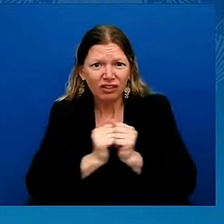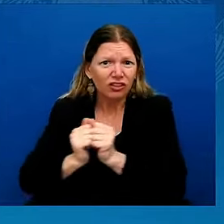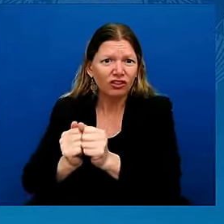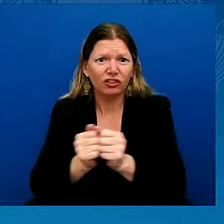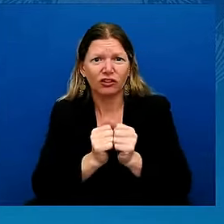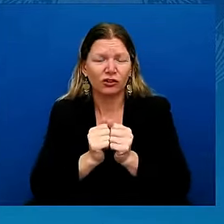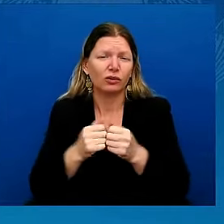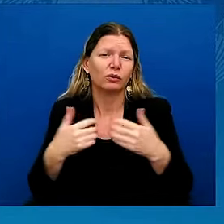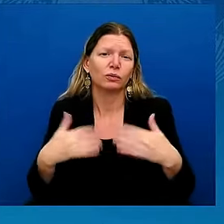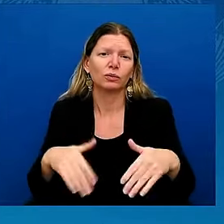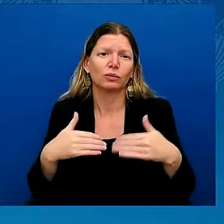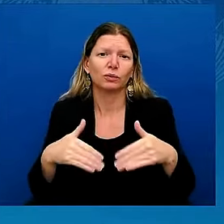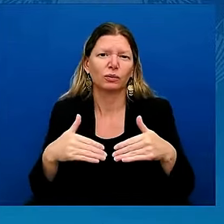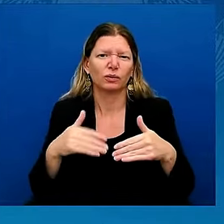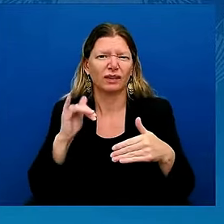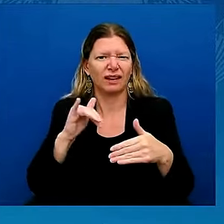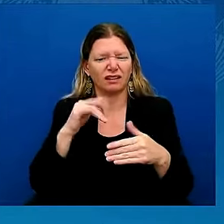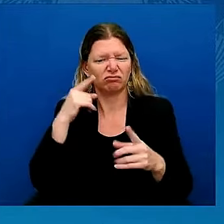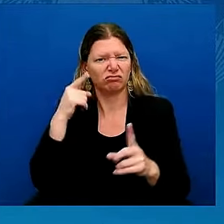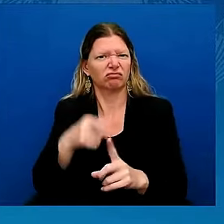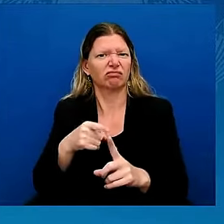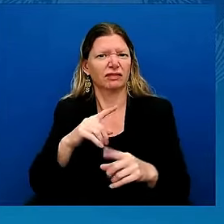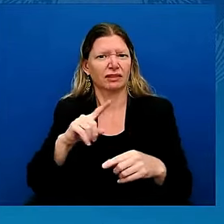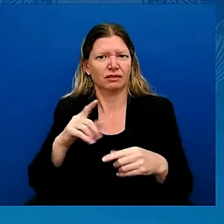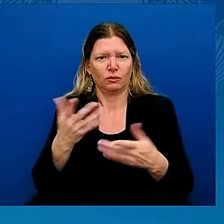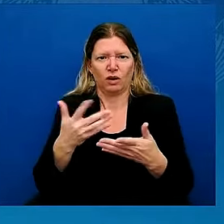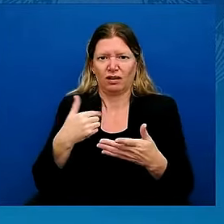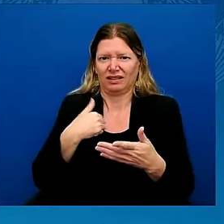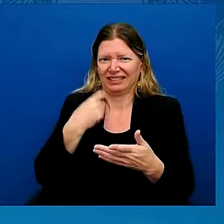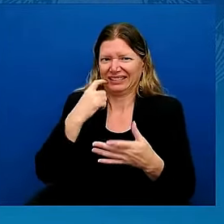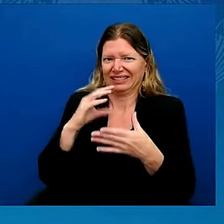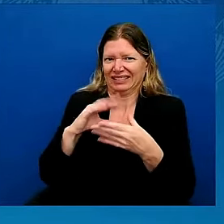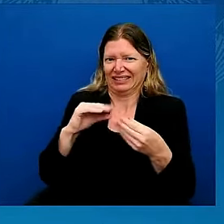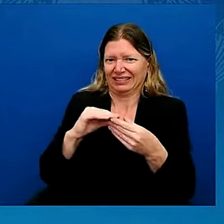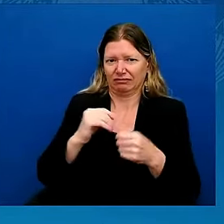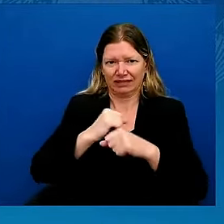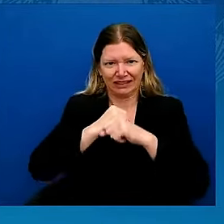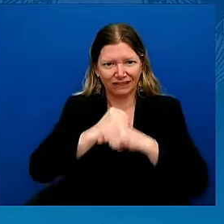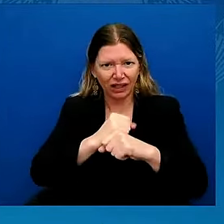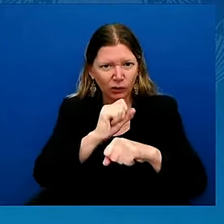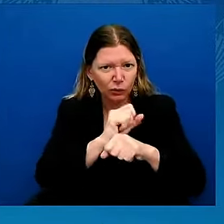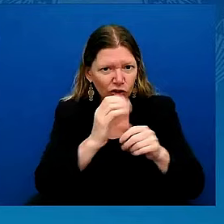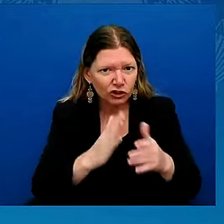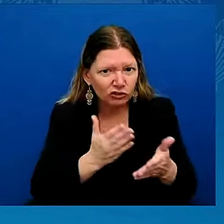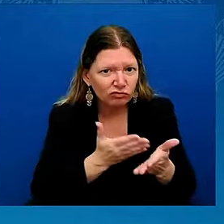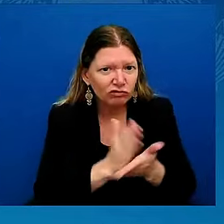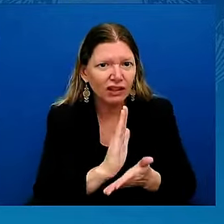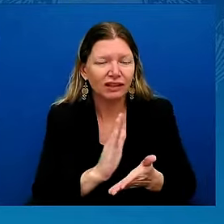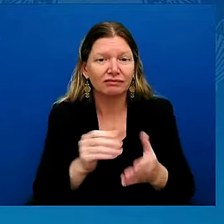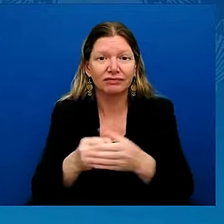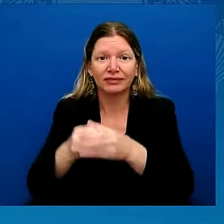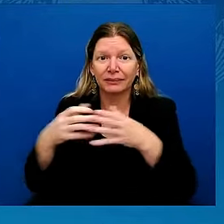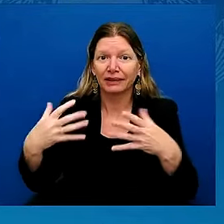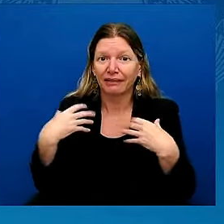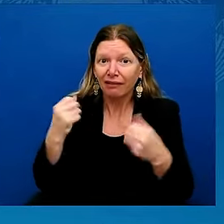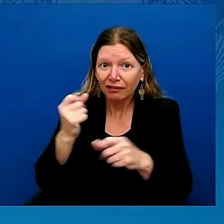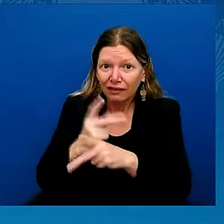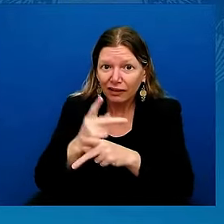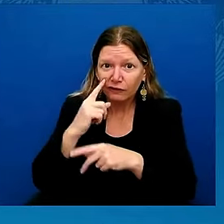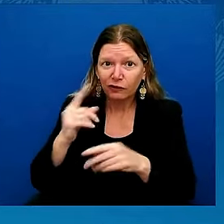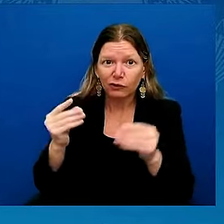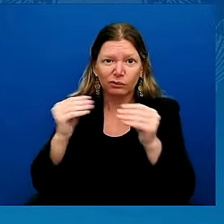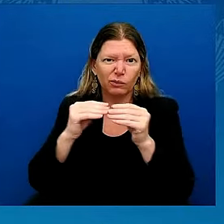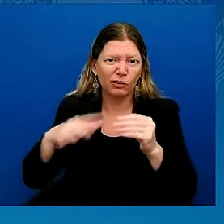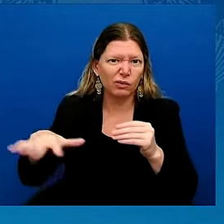been about defending workers' rights. It has been about expanding health care for more Americans, including dreamers. It has been